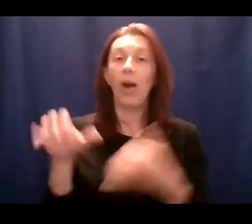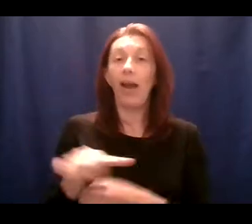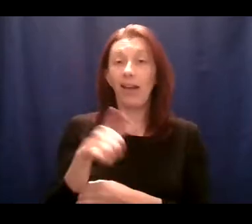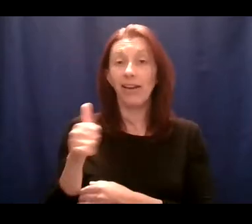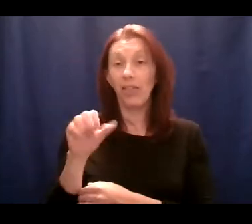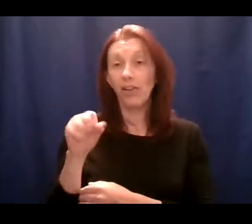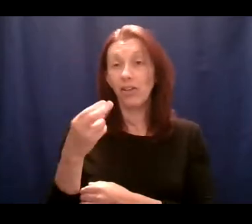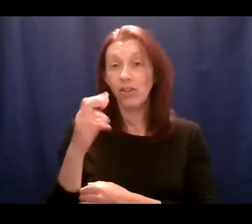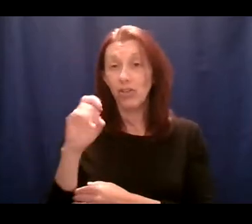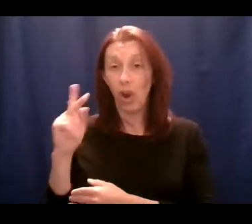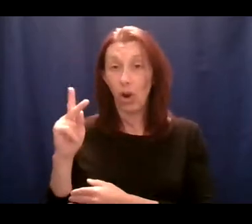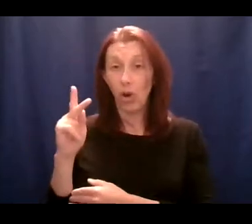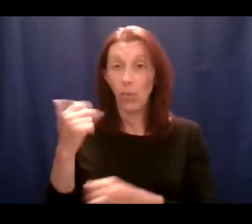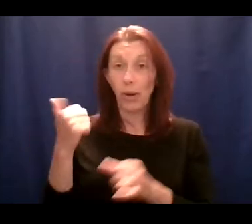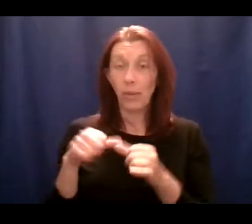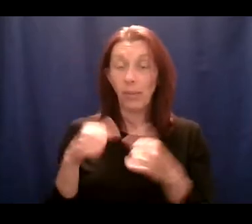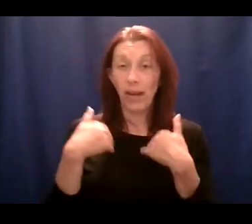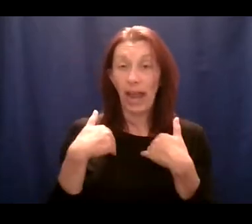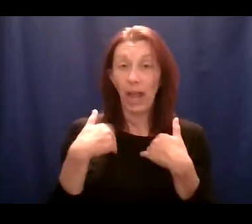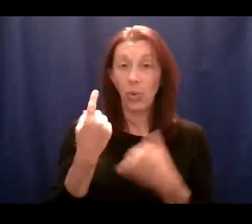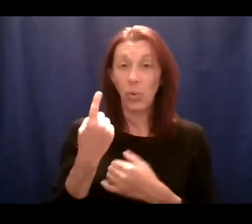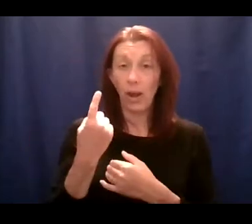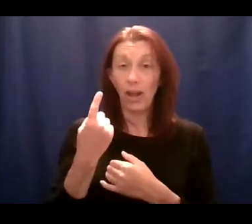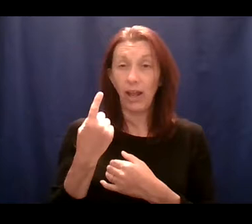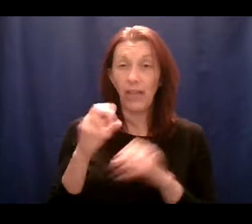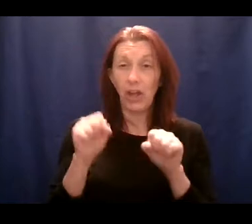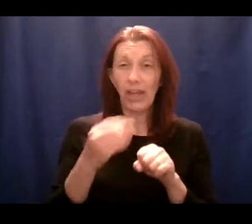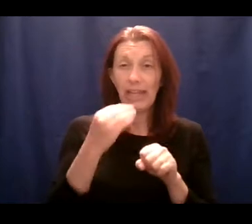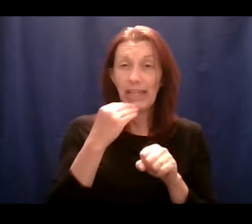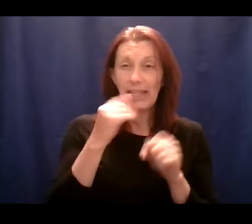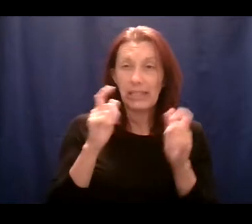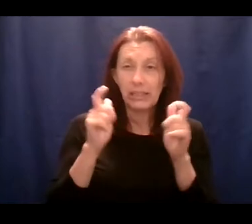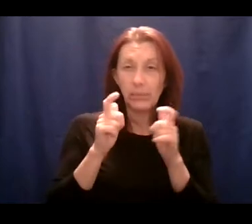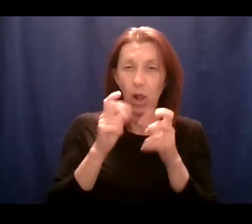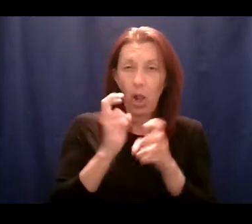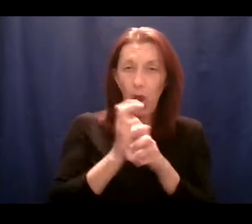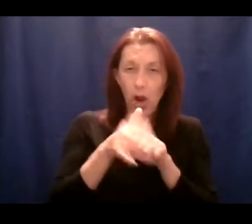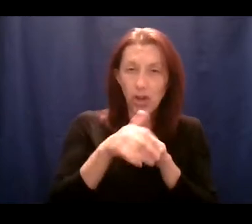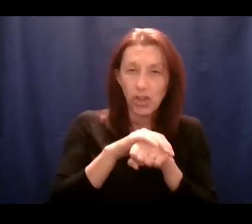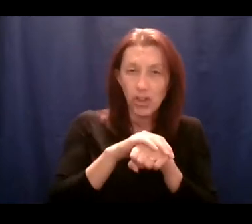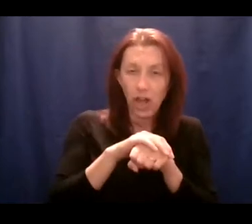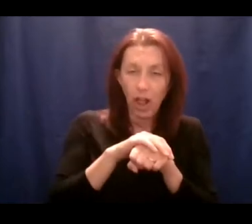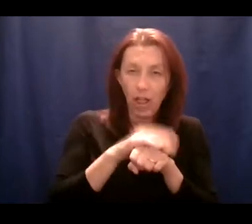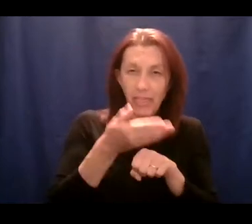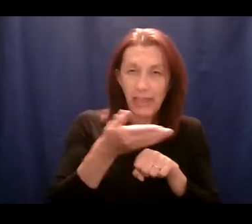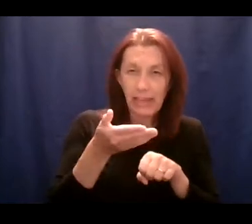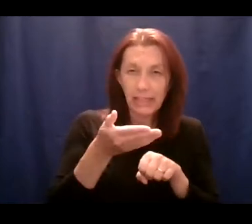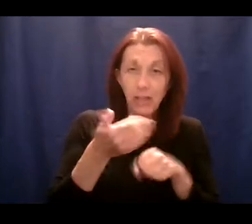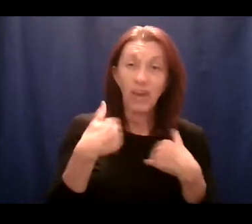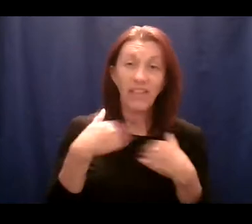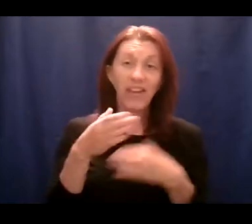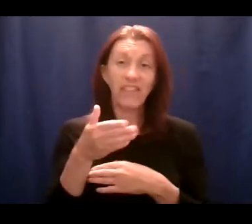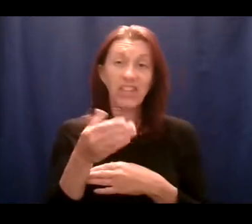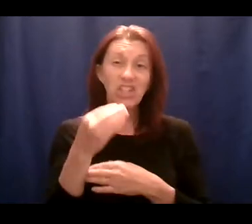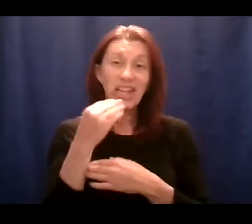shark that could eat some small hard-shelled items. We have our fish-eating shark. What about sharks that